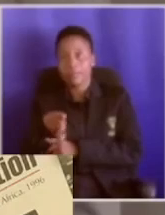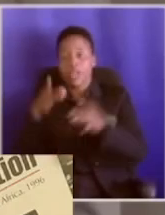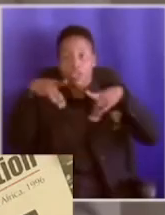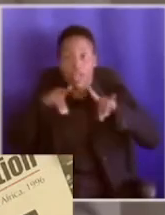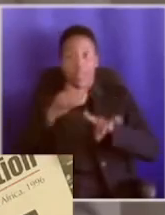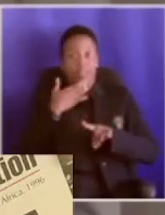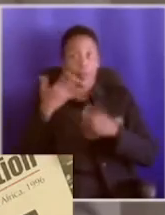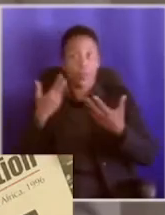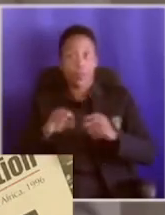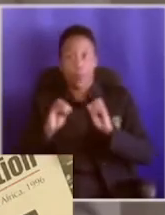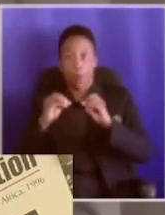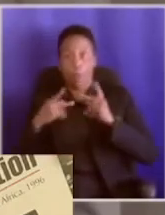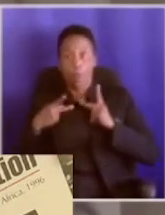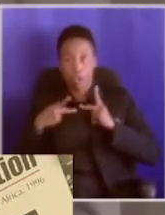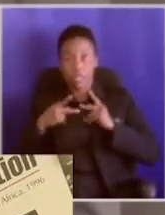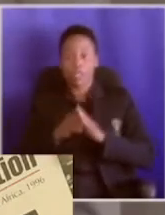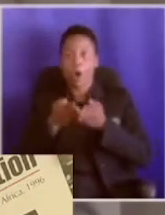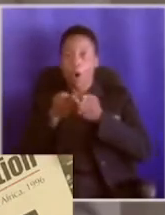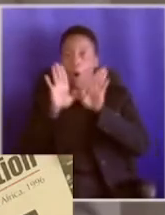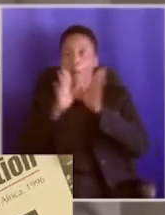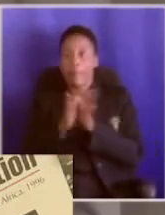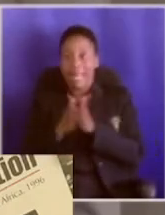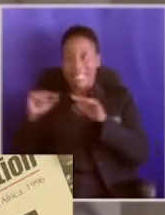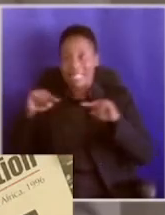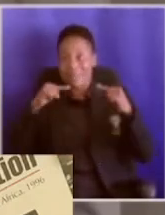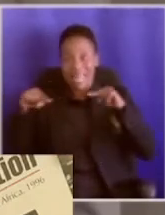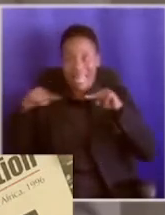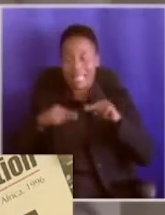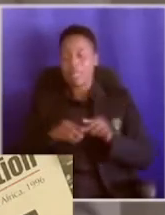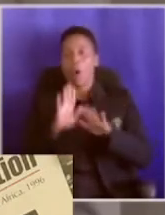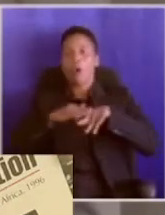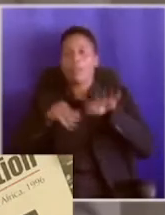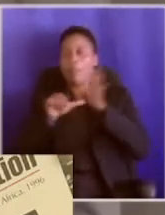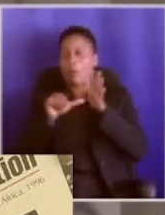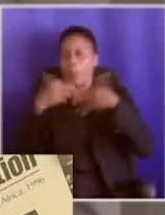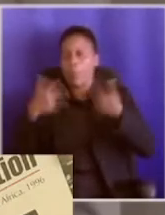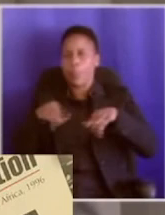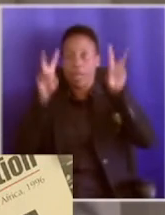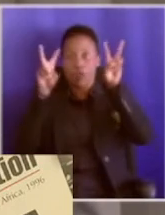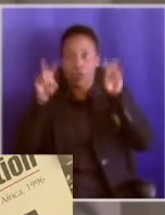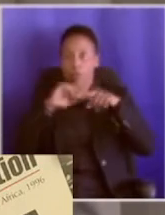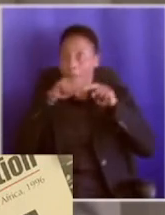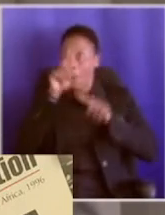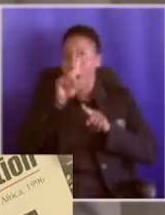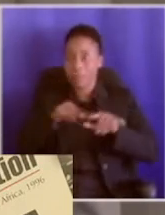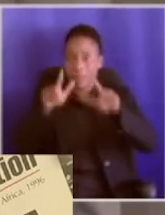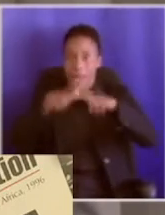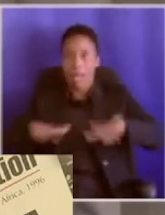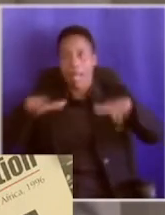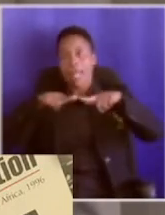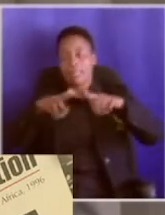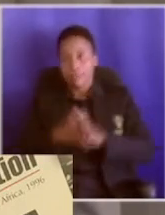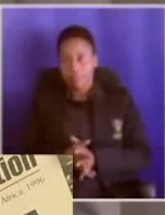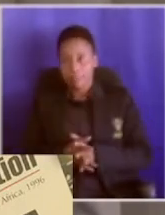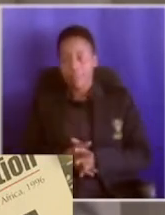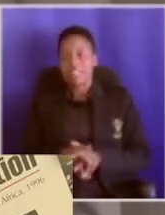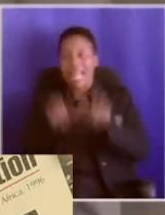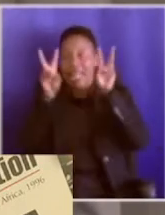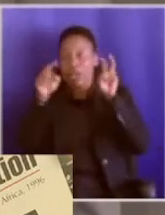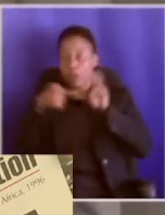Thank you for the opportunity to open this debate on an important issue regarding land. Chair, issues of